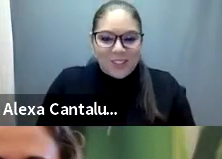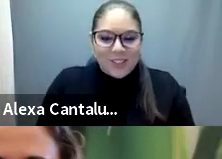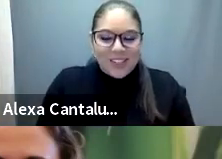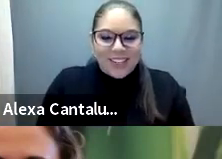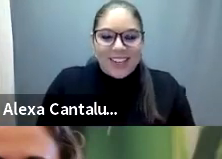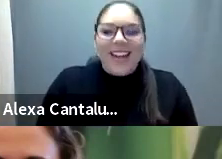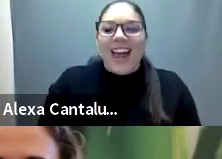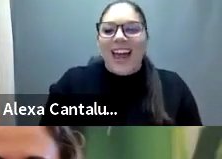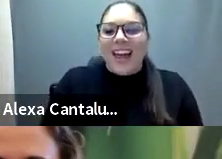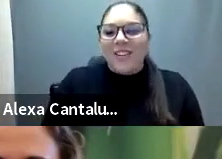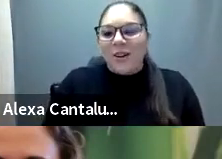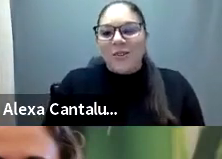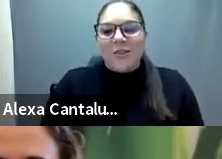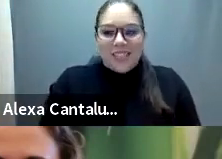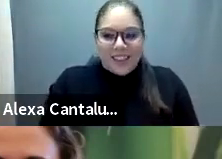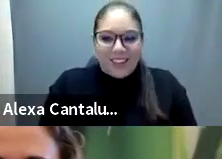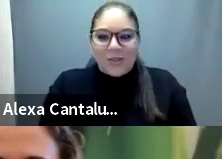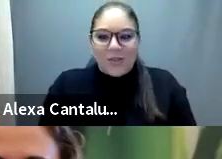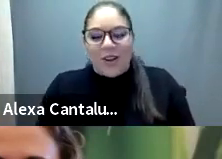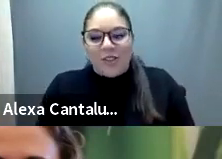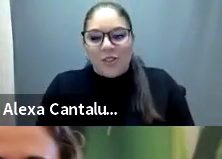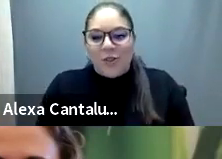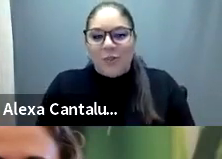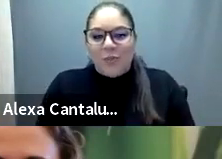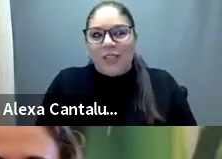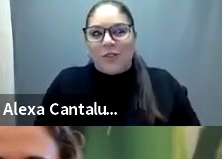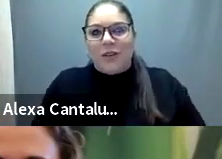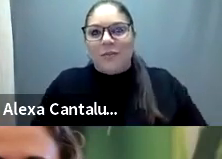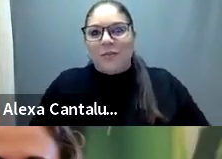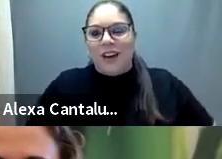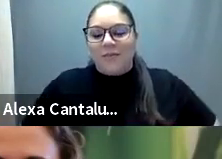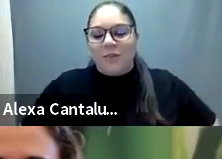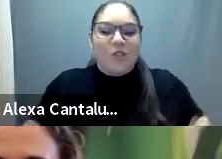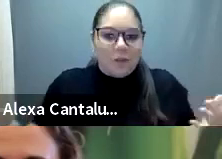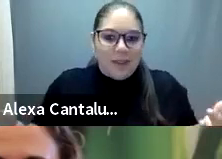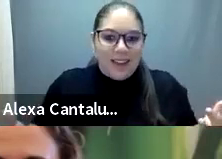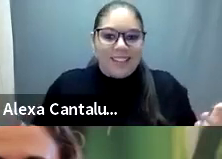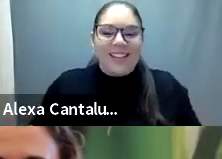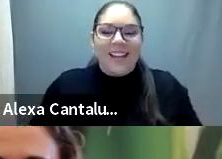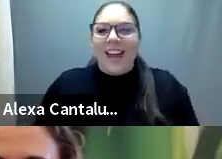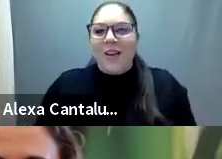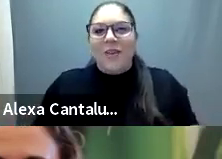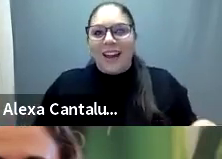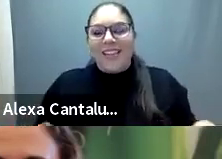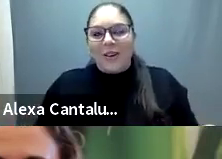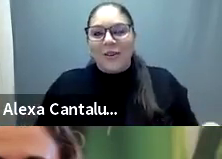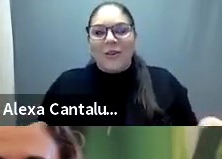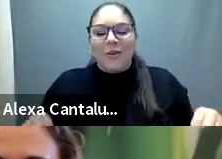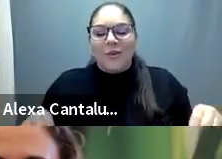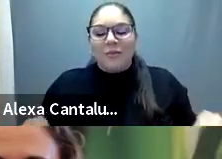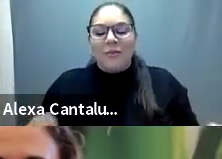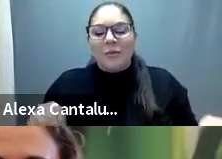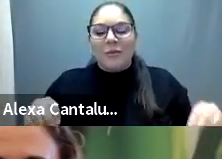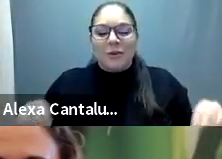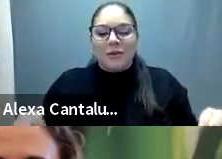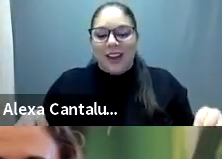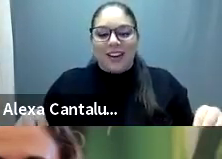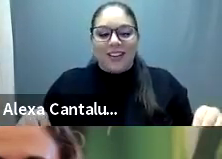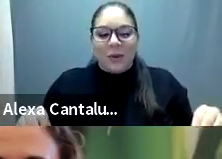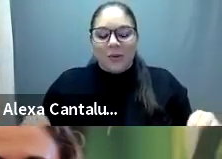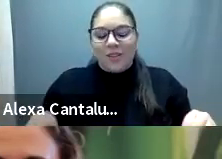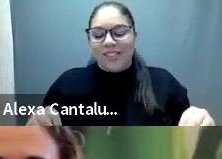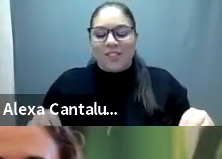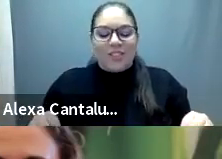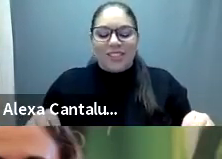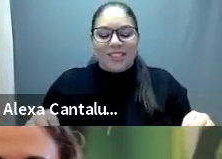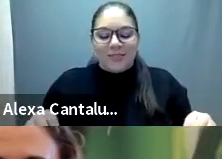and Country and also Skillet. So they are 2 mainstream Christian bands. And when I tell you the Bloomsburg